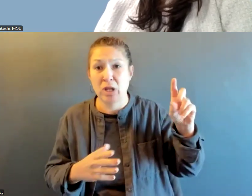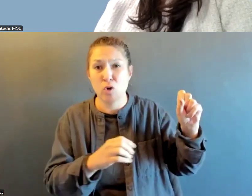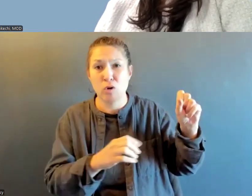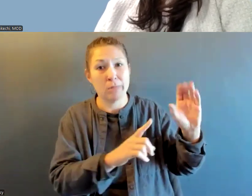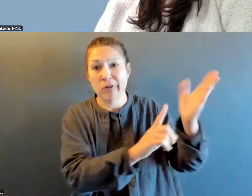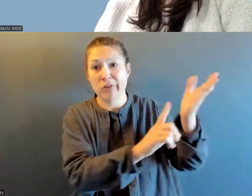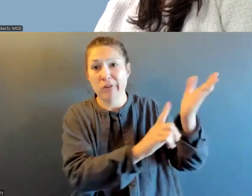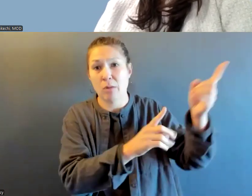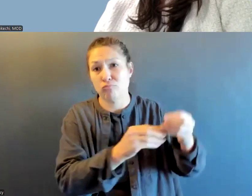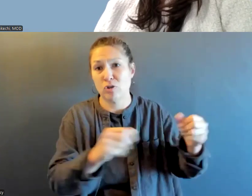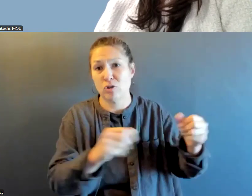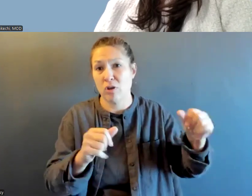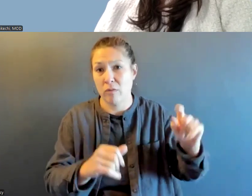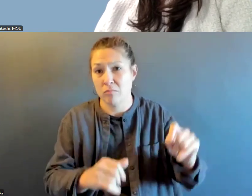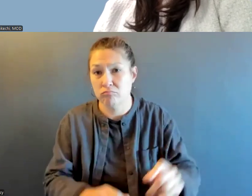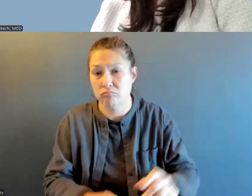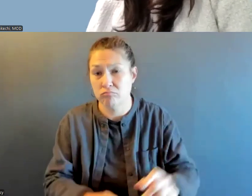resolved as well.